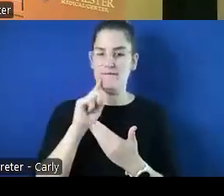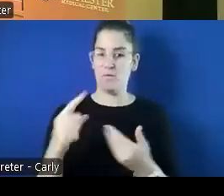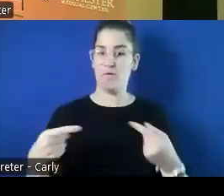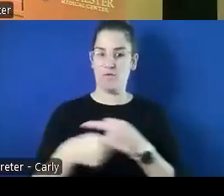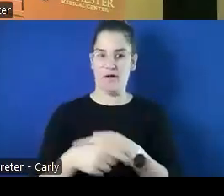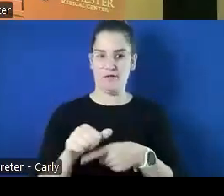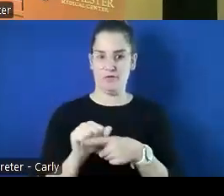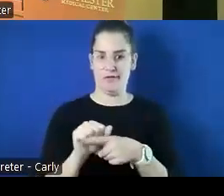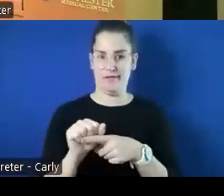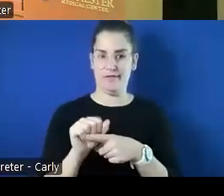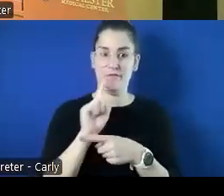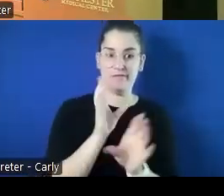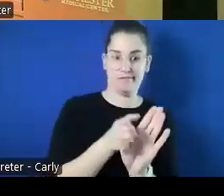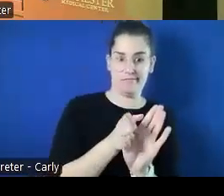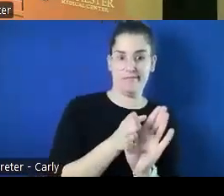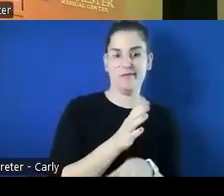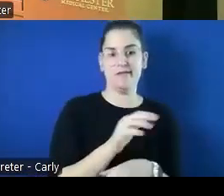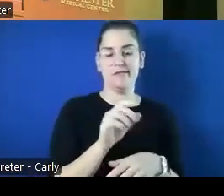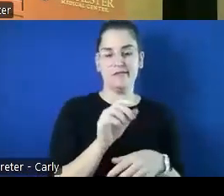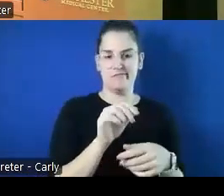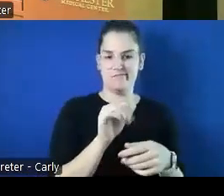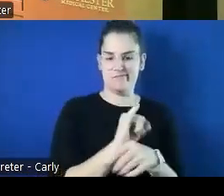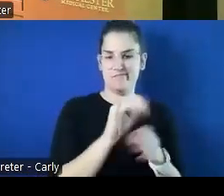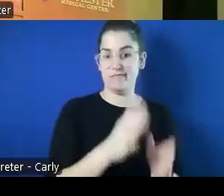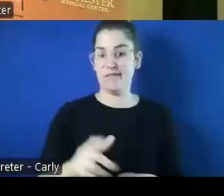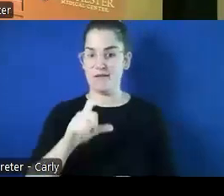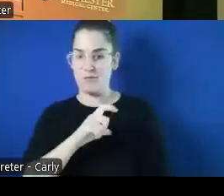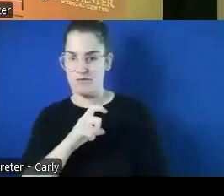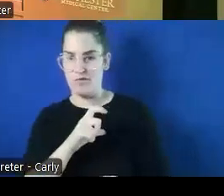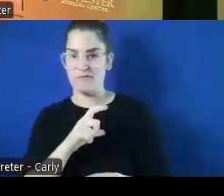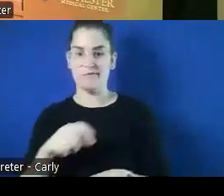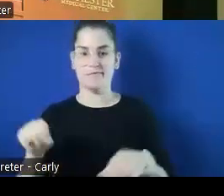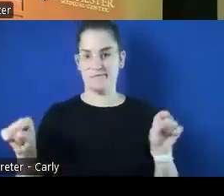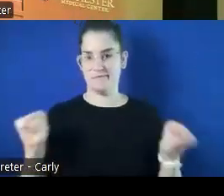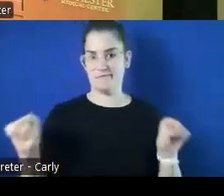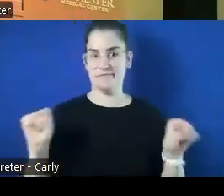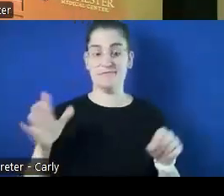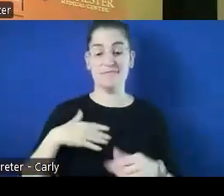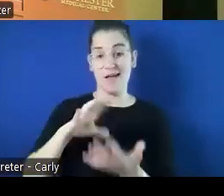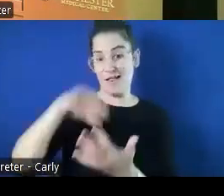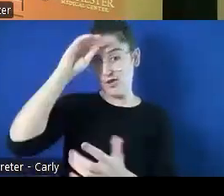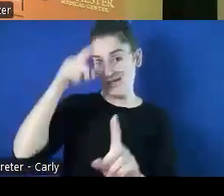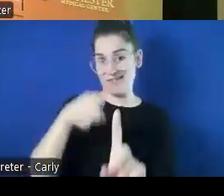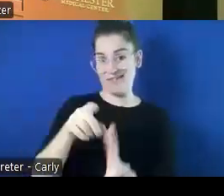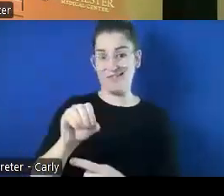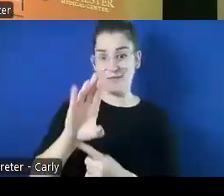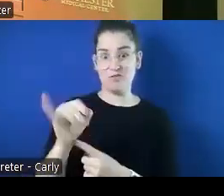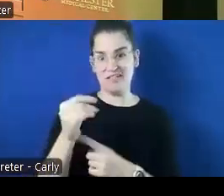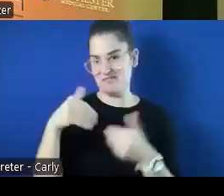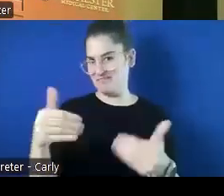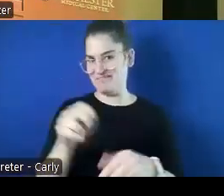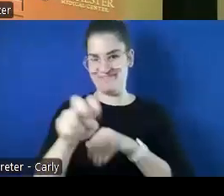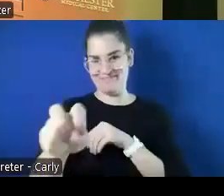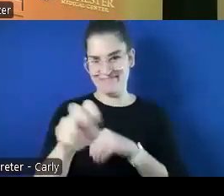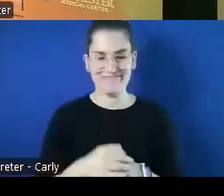Psychiatry Residents and Law Enforcement Officers. And this is my learning objectives. I'll just get straight to it, to my